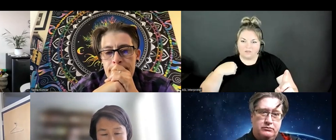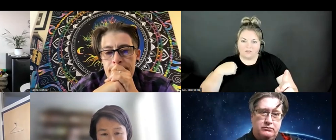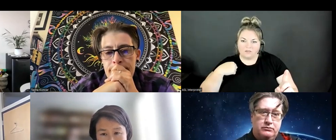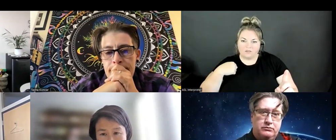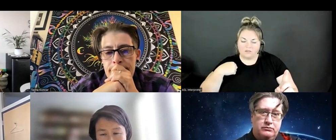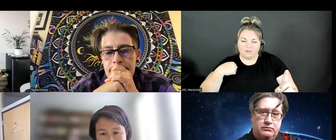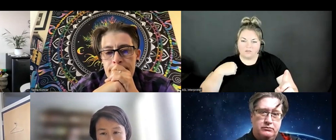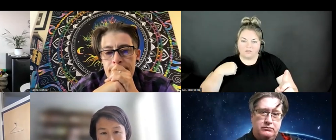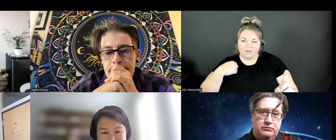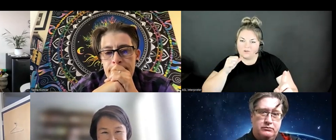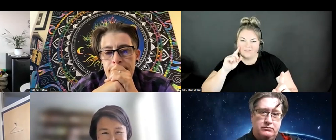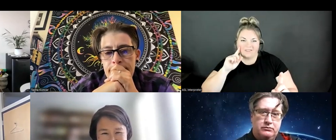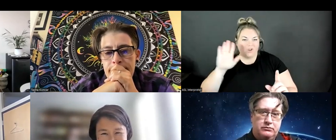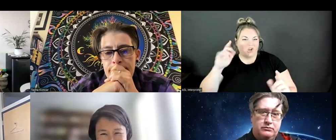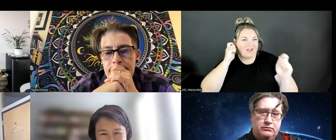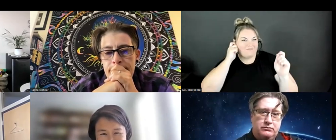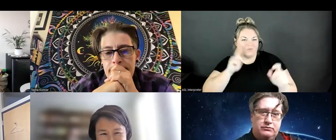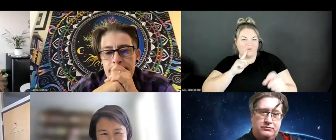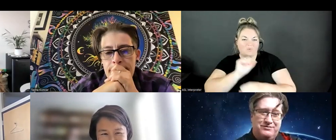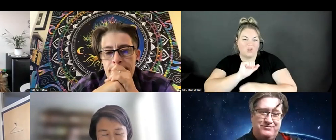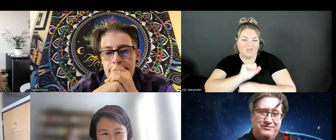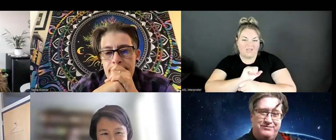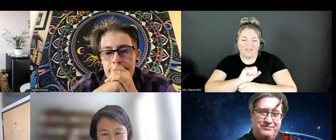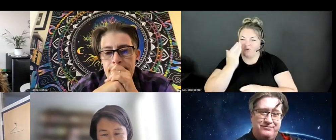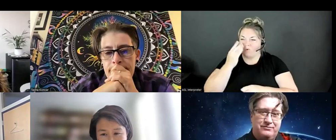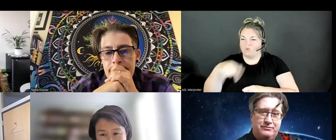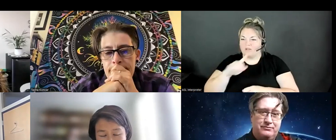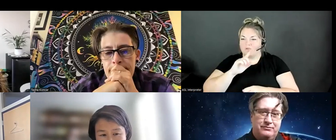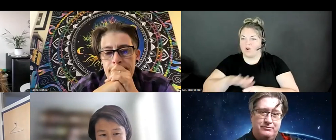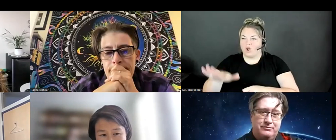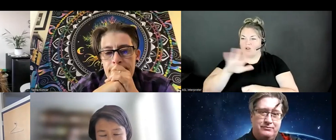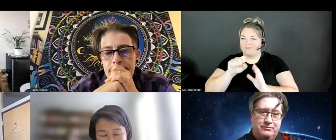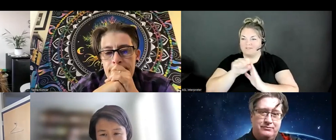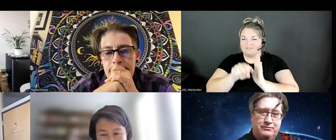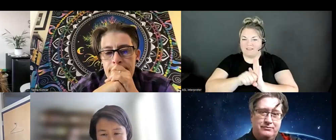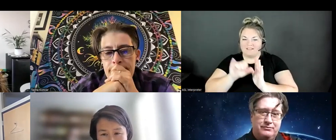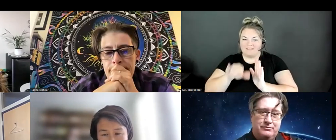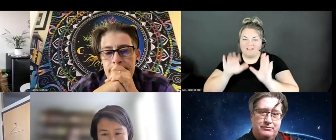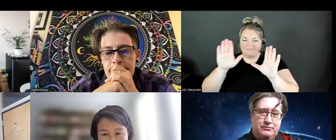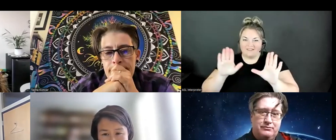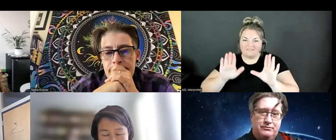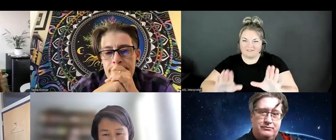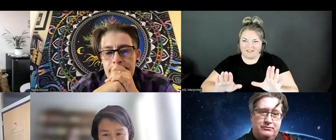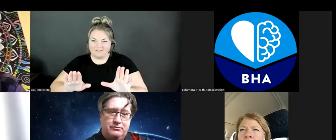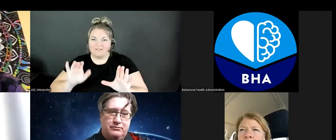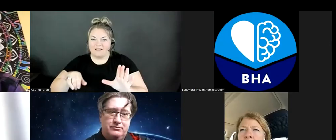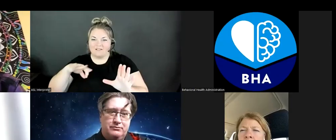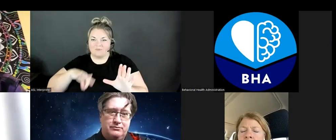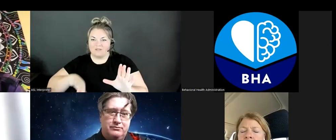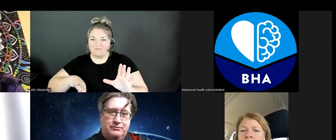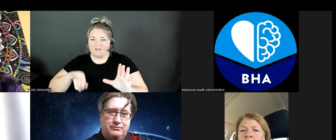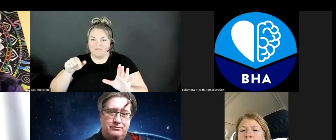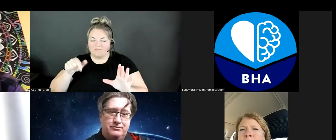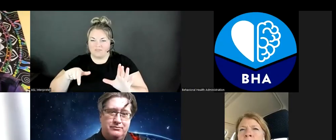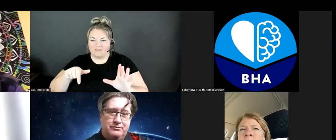her headphones are In working. terms of, I know you guys are all over the state, which is fantastic. That's the benefit of